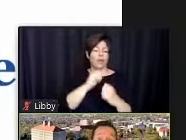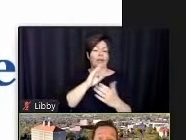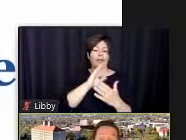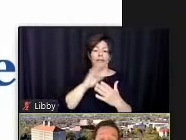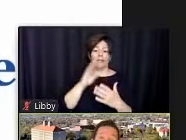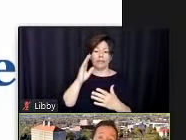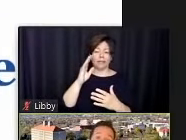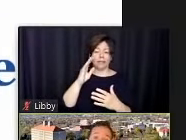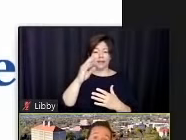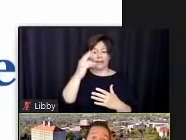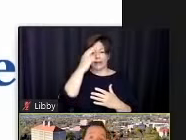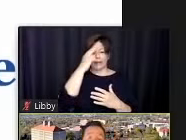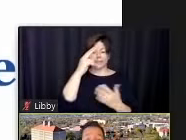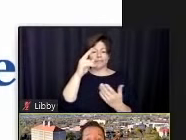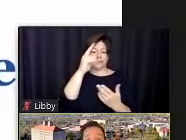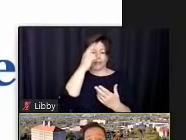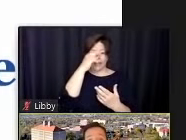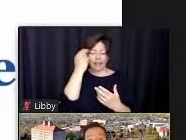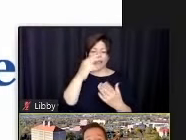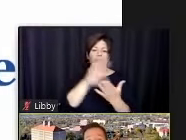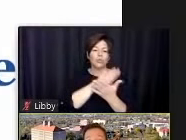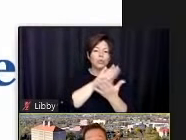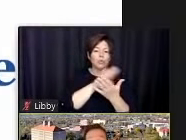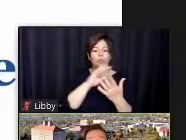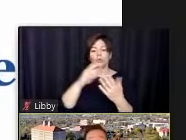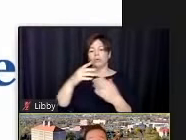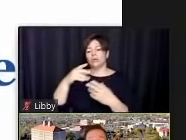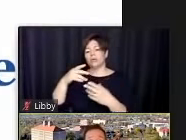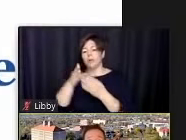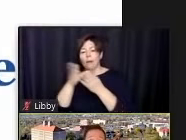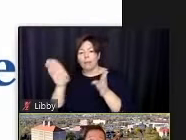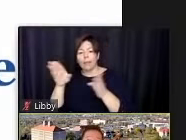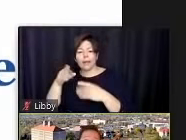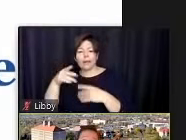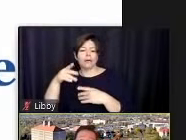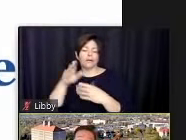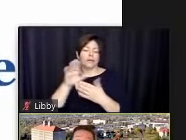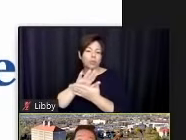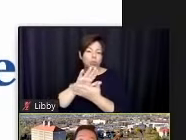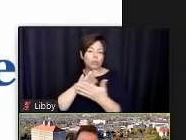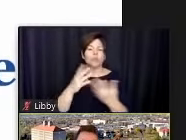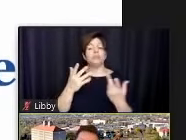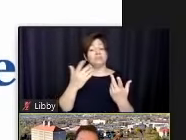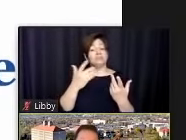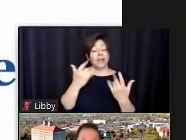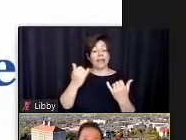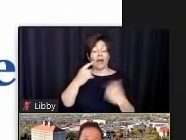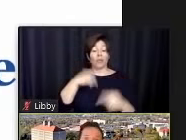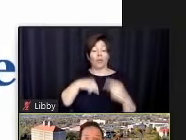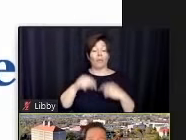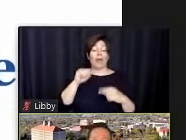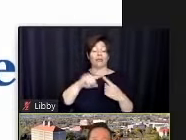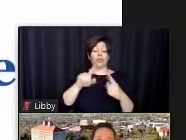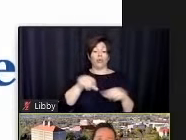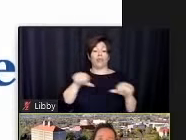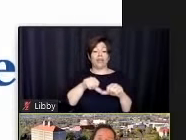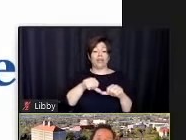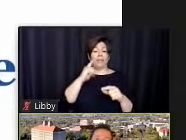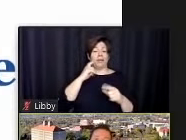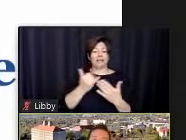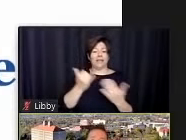public schools. And it's interesting. In May, I'm meeting with some that now I'm going back to because things have